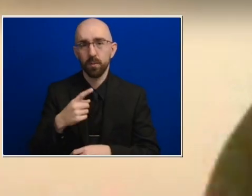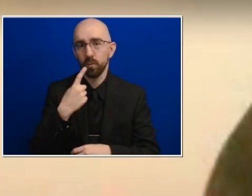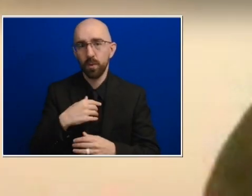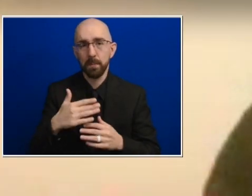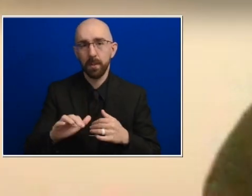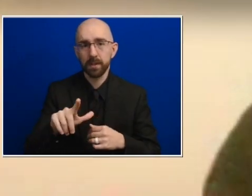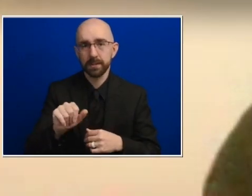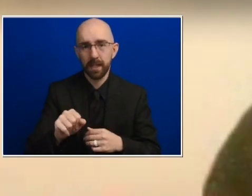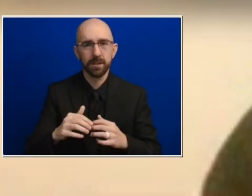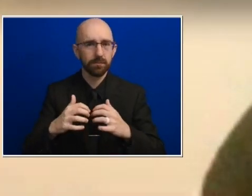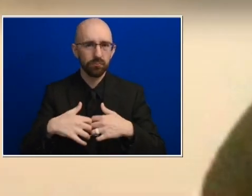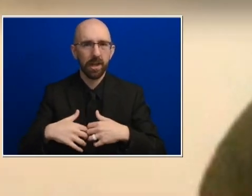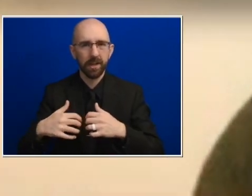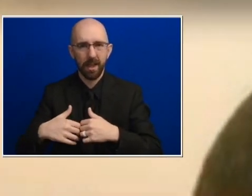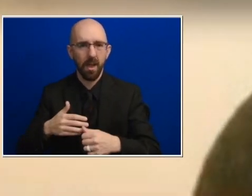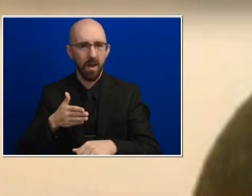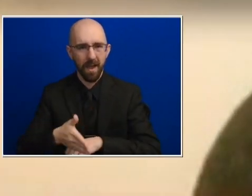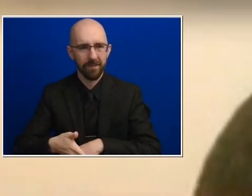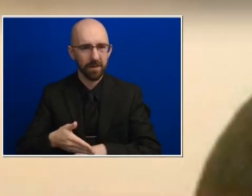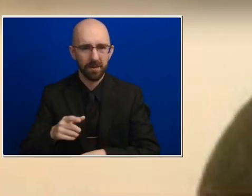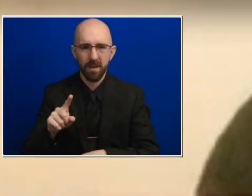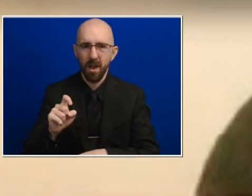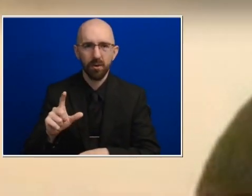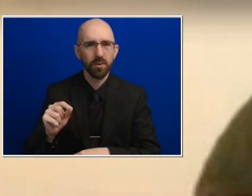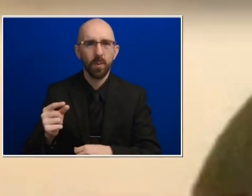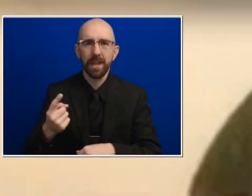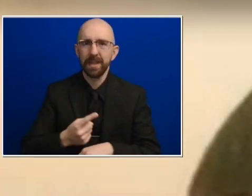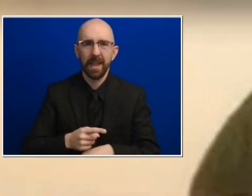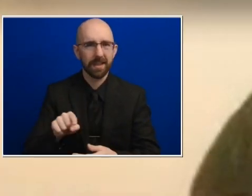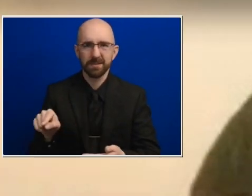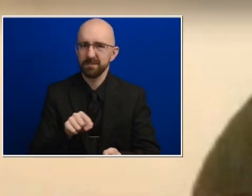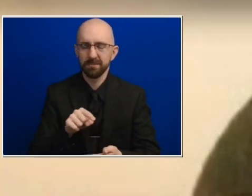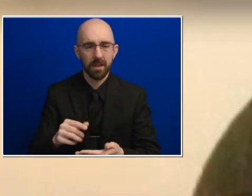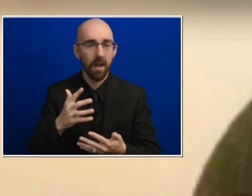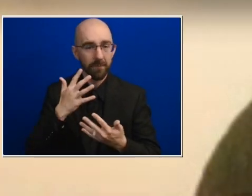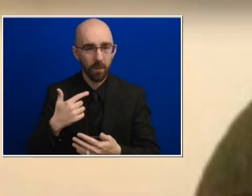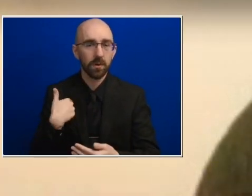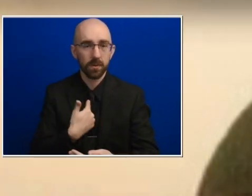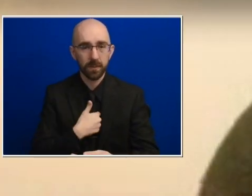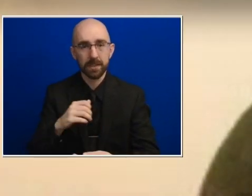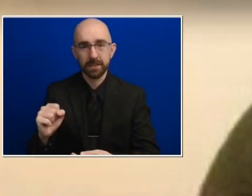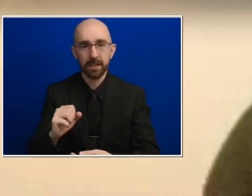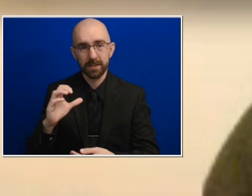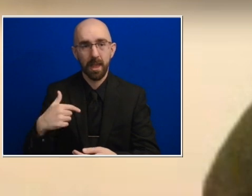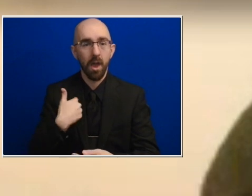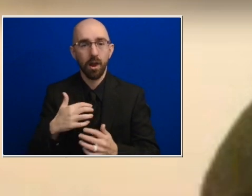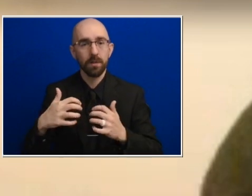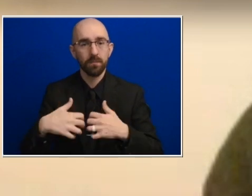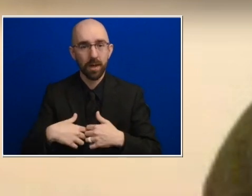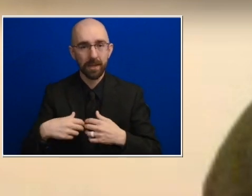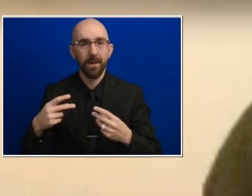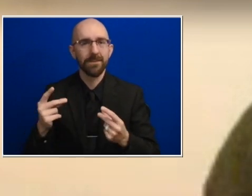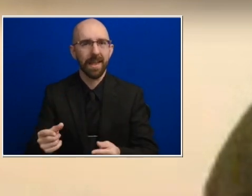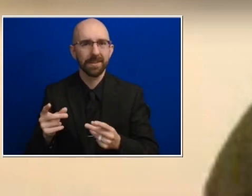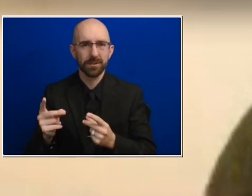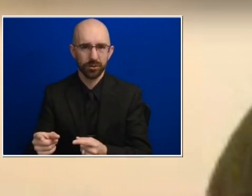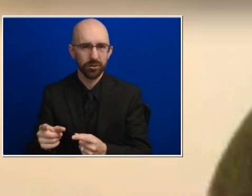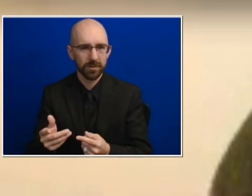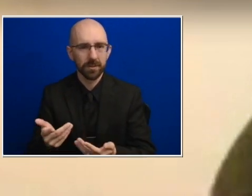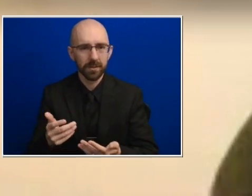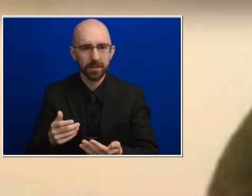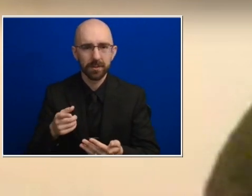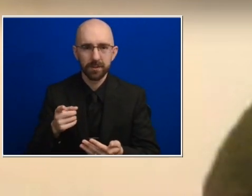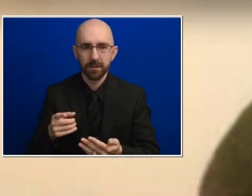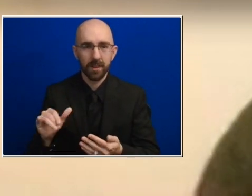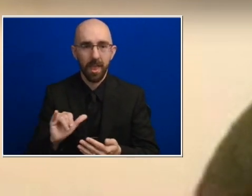start to break down after about 120 days or so. Unfortunately, with sickle cell, ours break down so much faster, in the realm